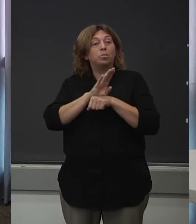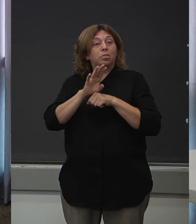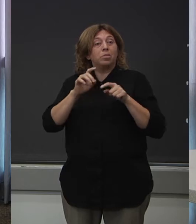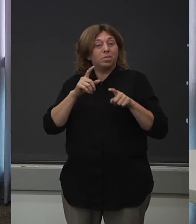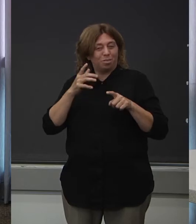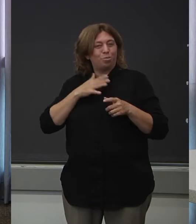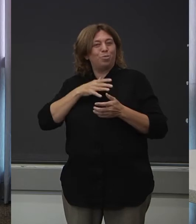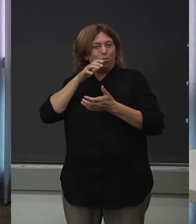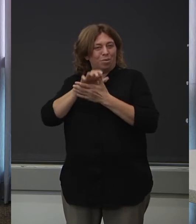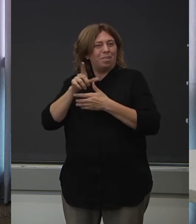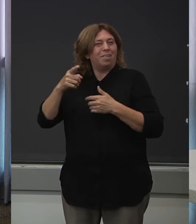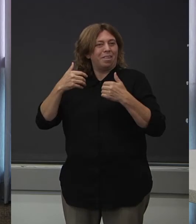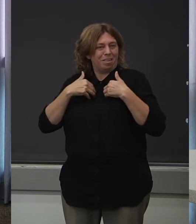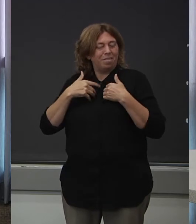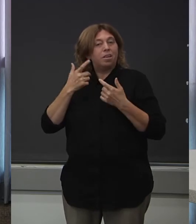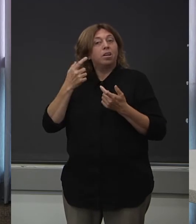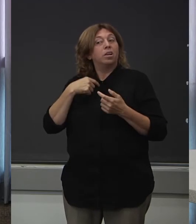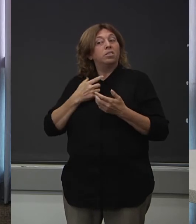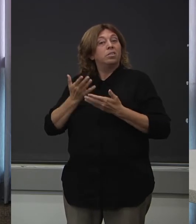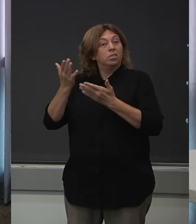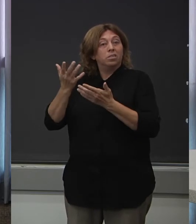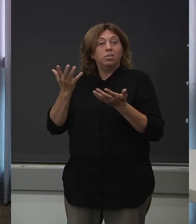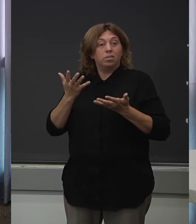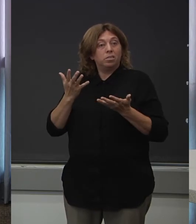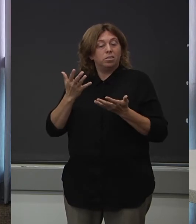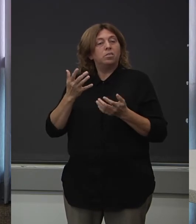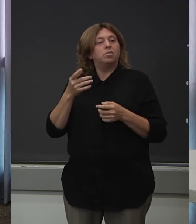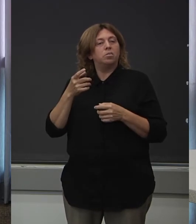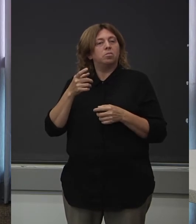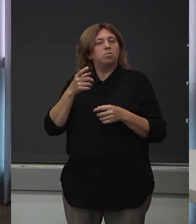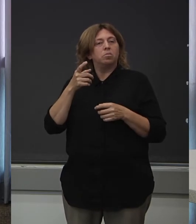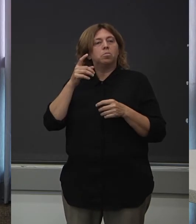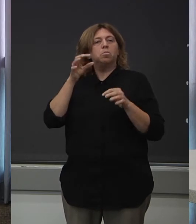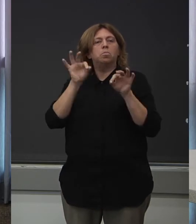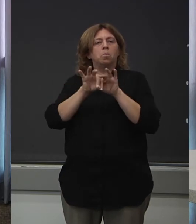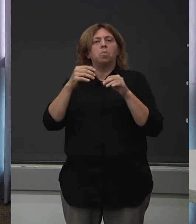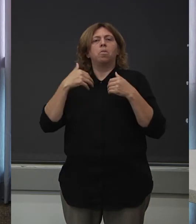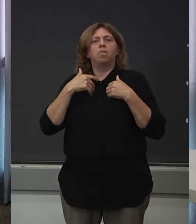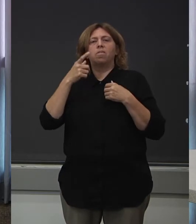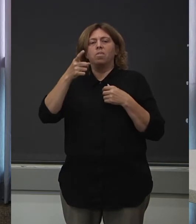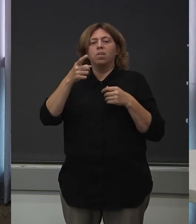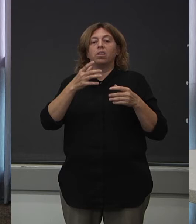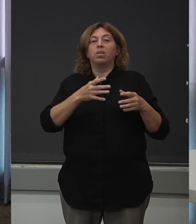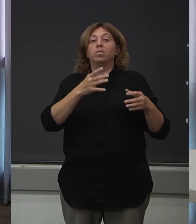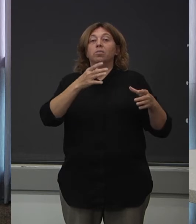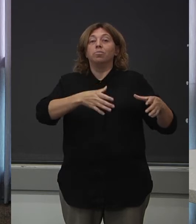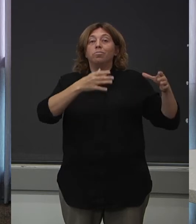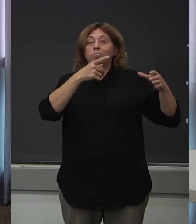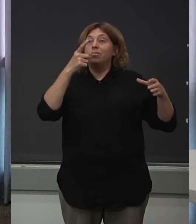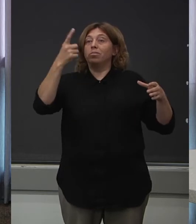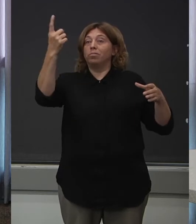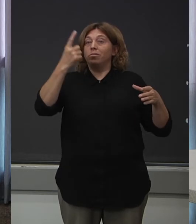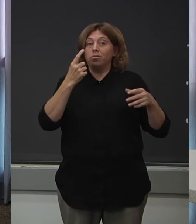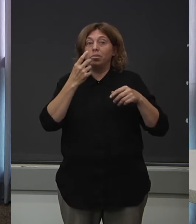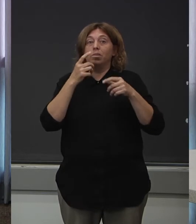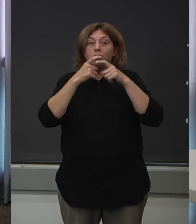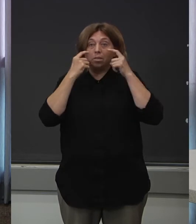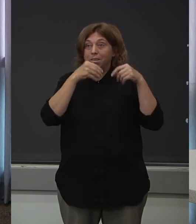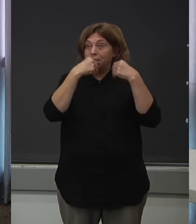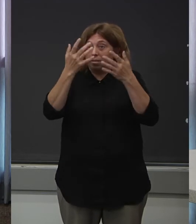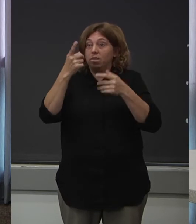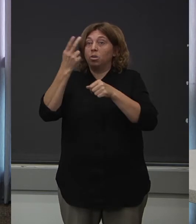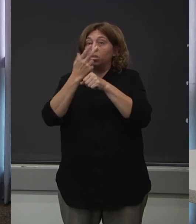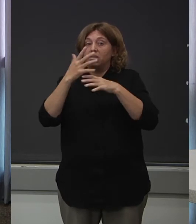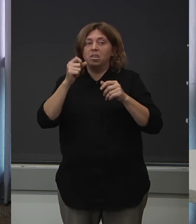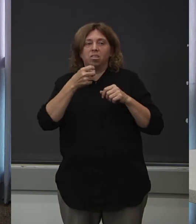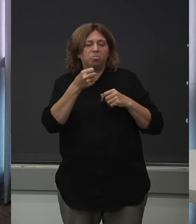provide the lightweight disposable masks. I'd lay in a stock of those so that I can give them to a customer who's